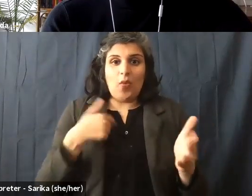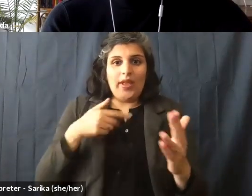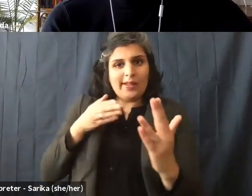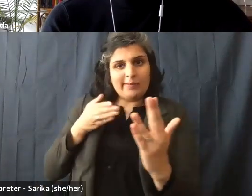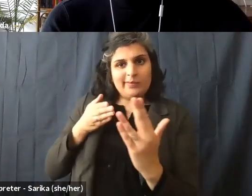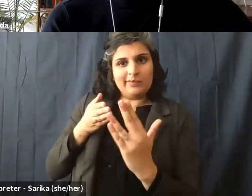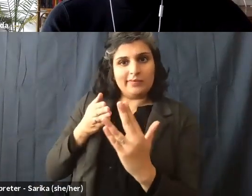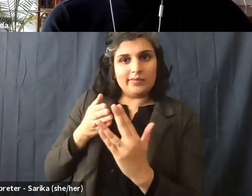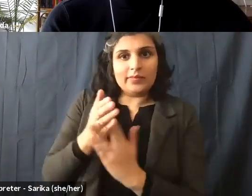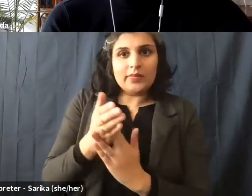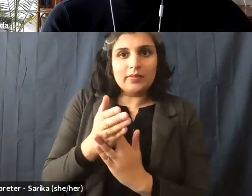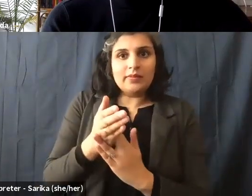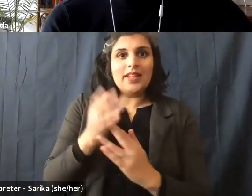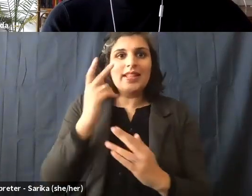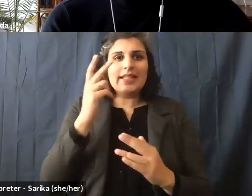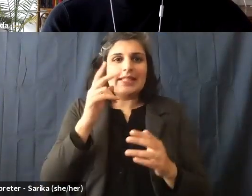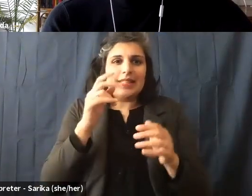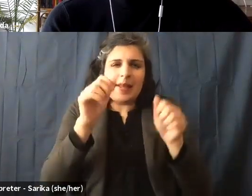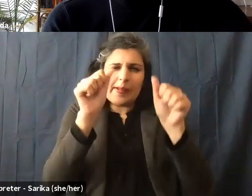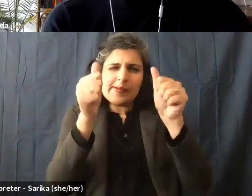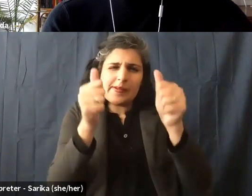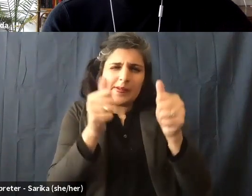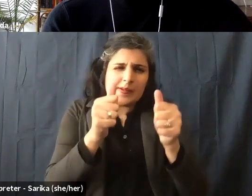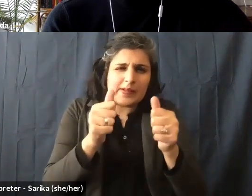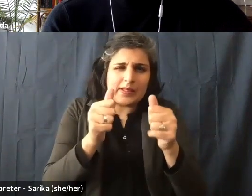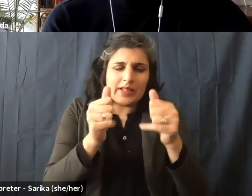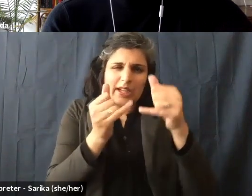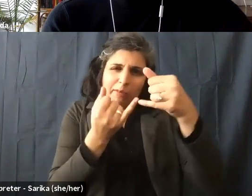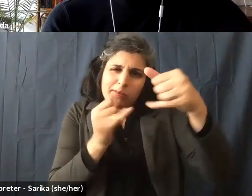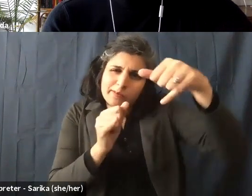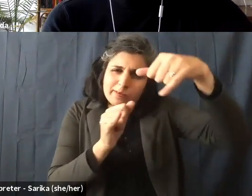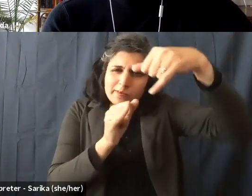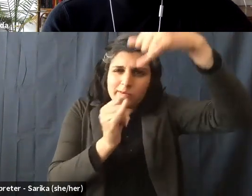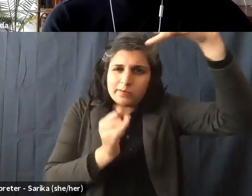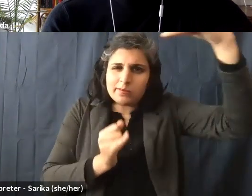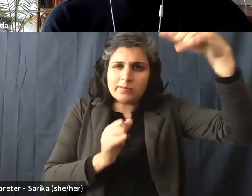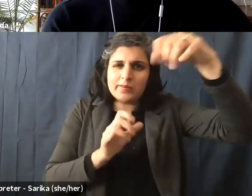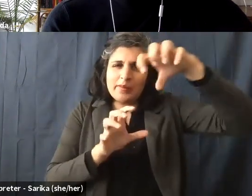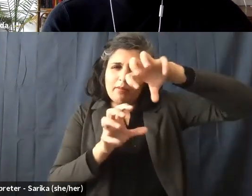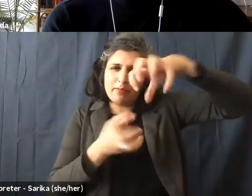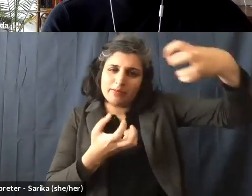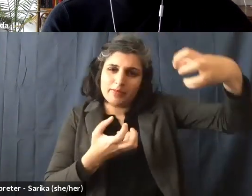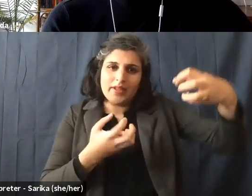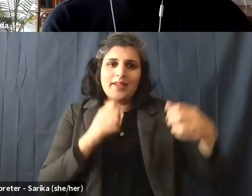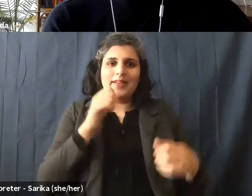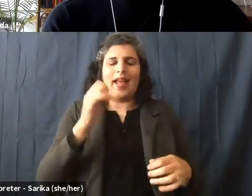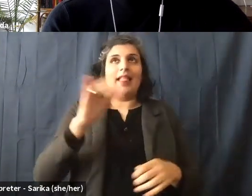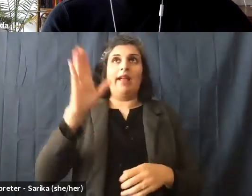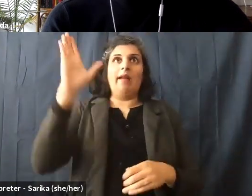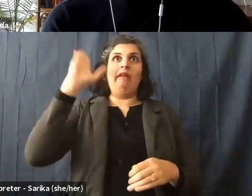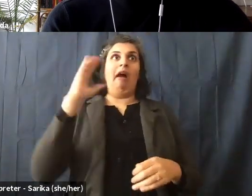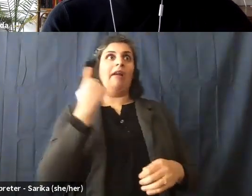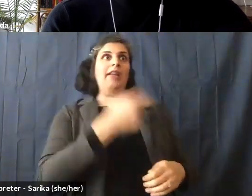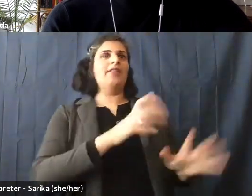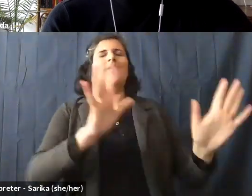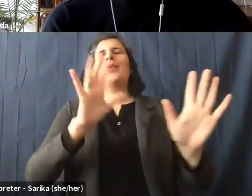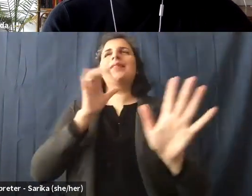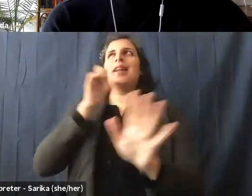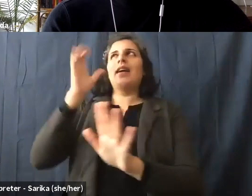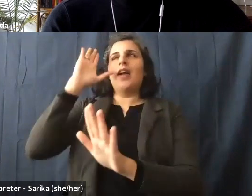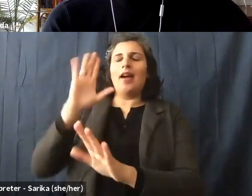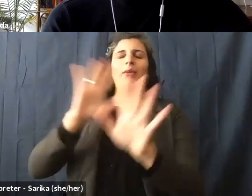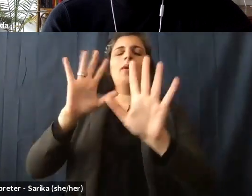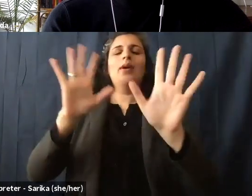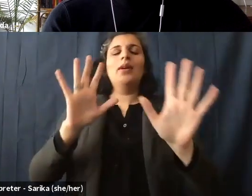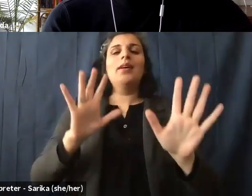like we can see their cracks, we can see their decomposition. They're not God given, you know, not to use like God as, as just as a metaphor, but they're